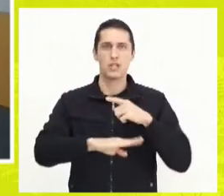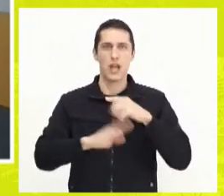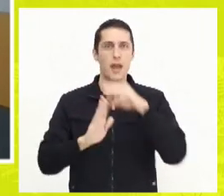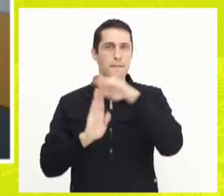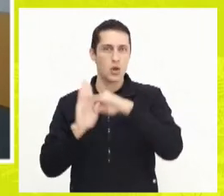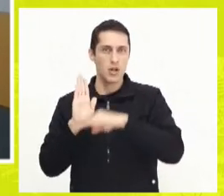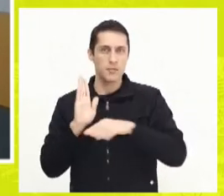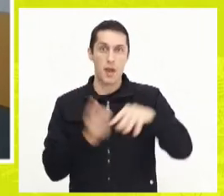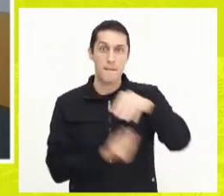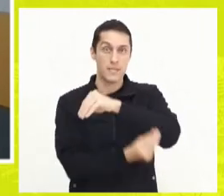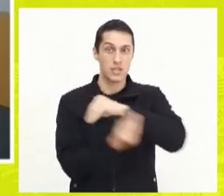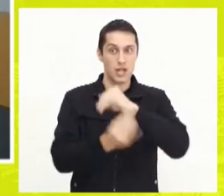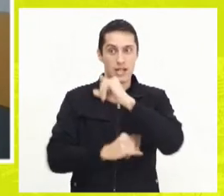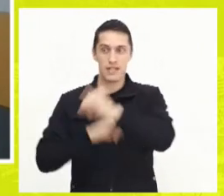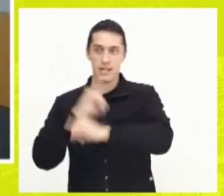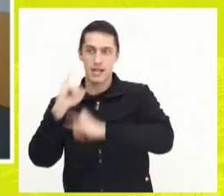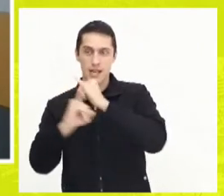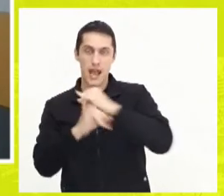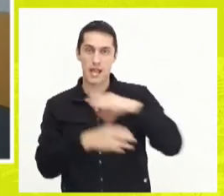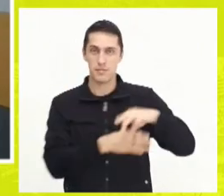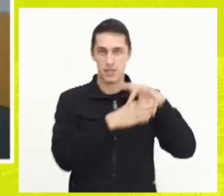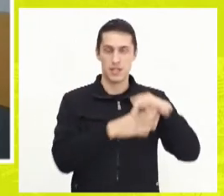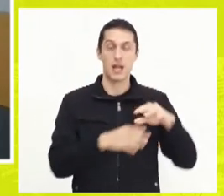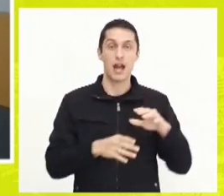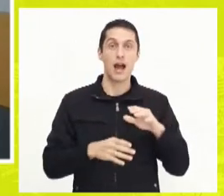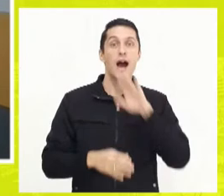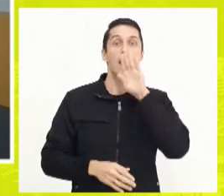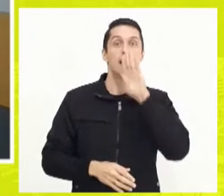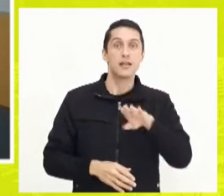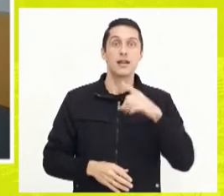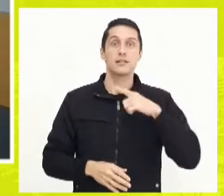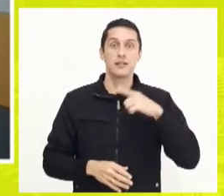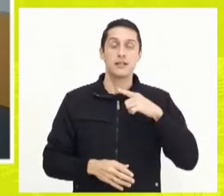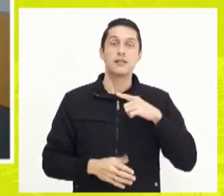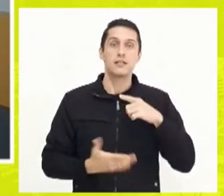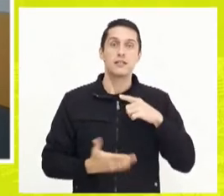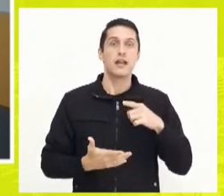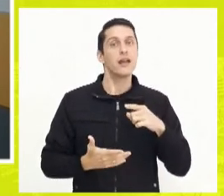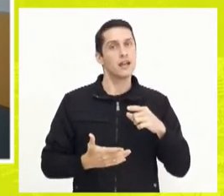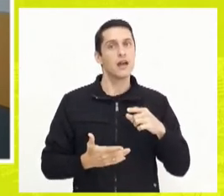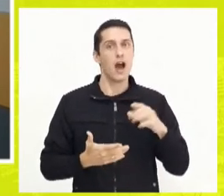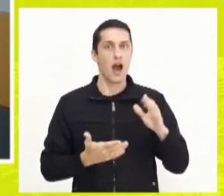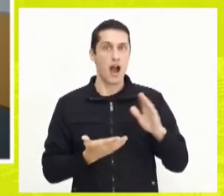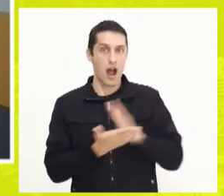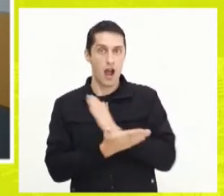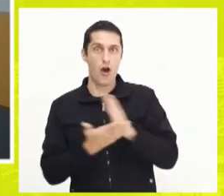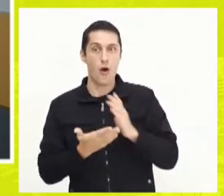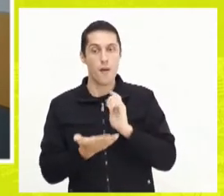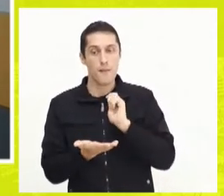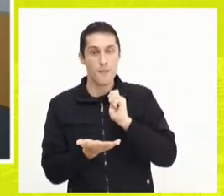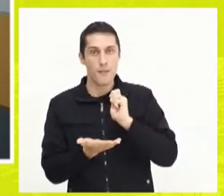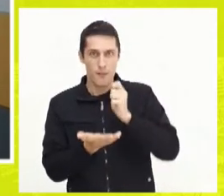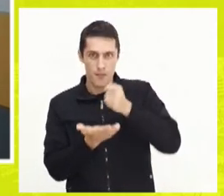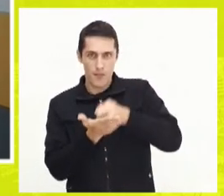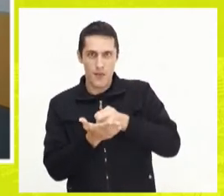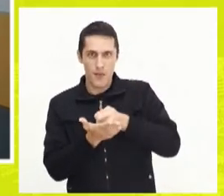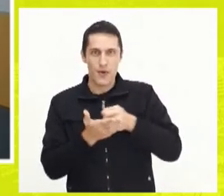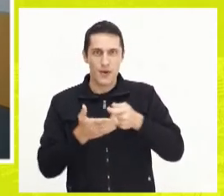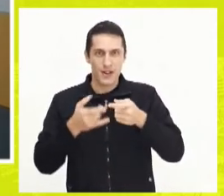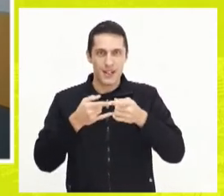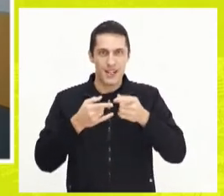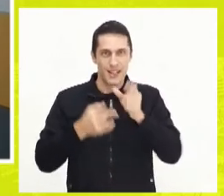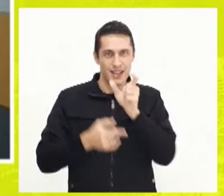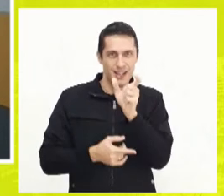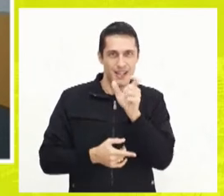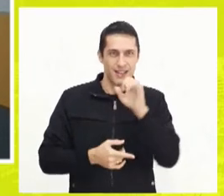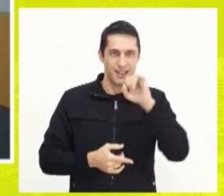day with a hybrid program on the afternoon we're gonna have workshops if you bought your ticket to participate